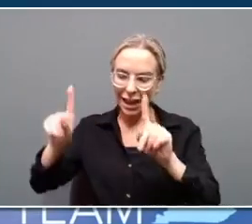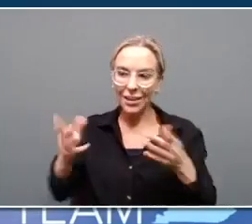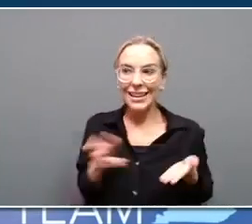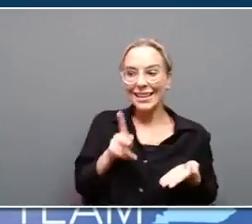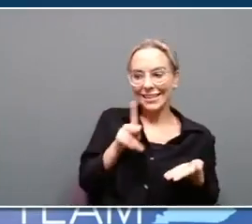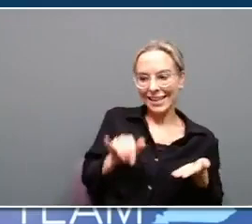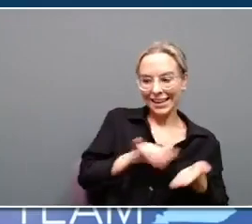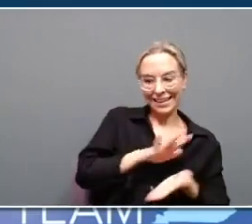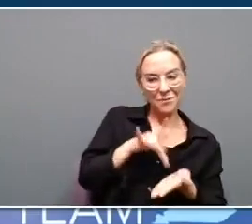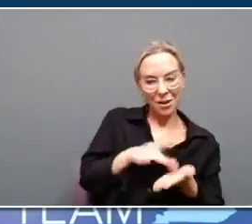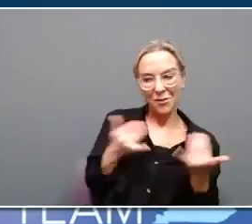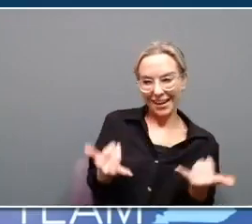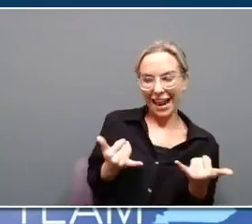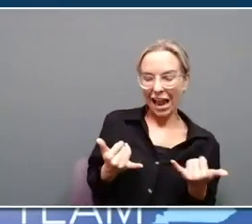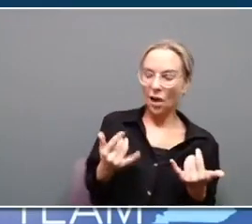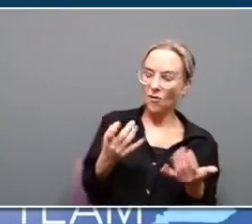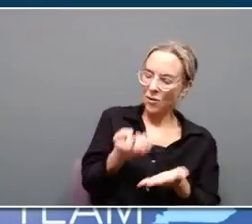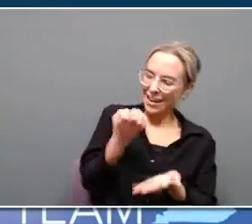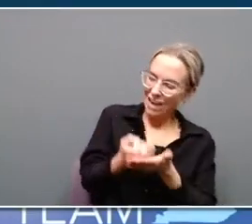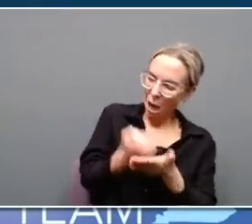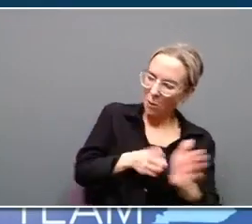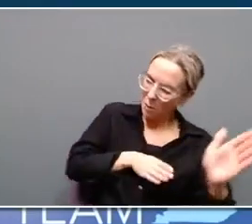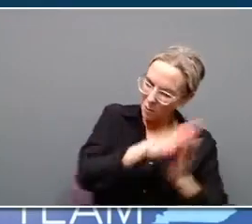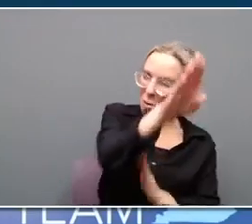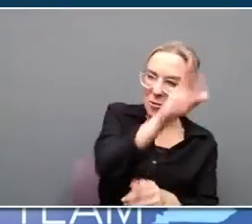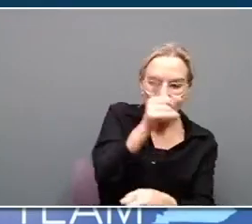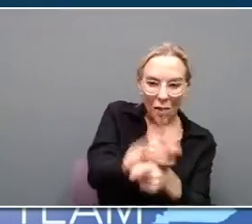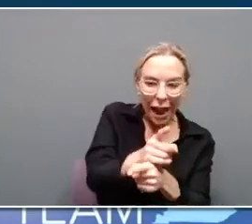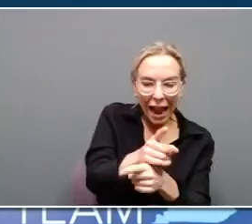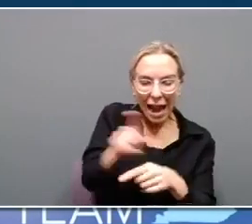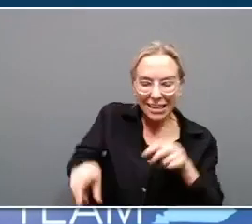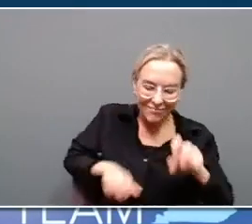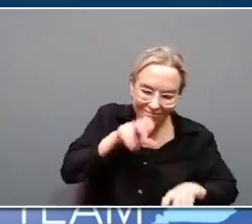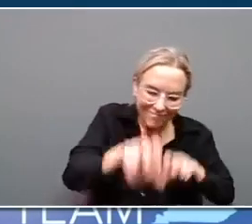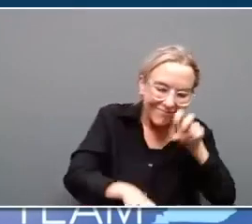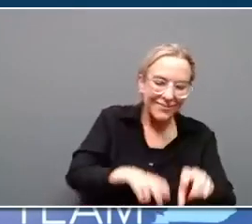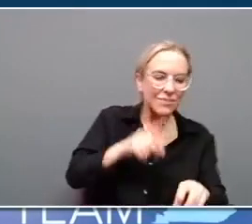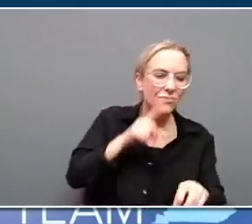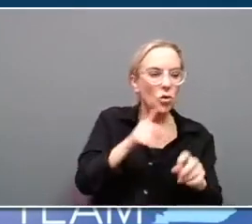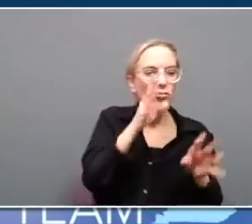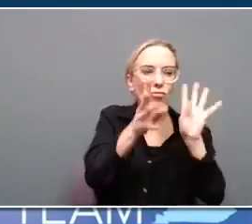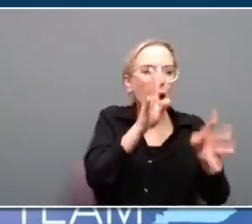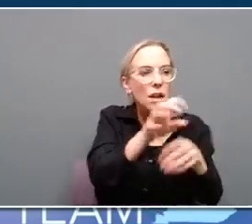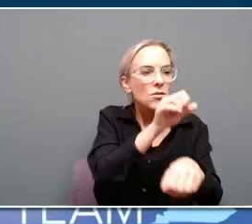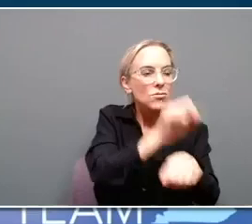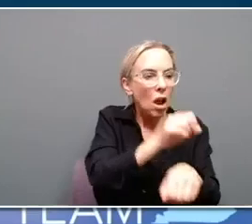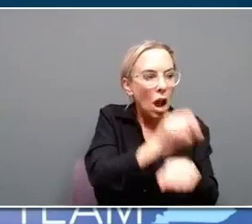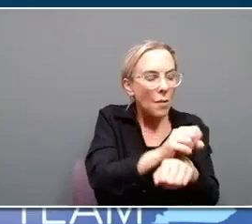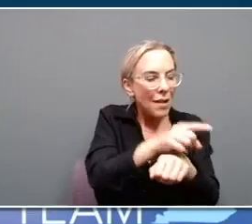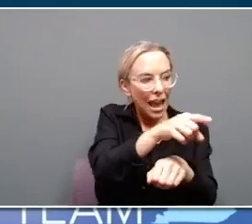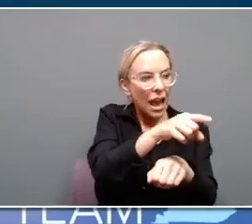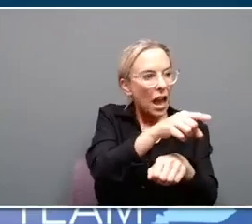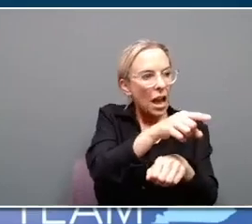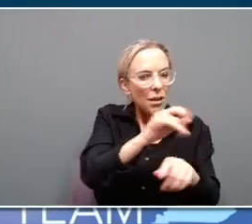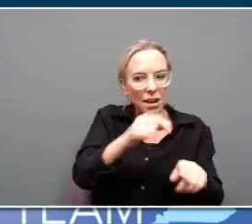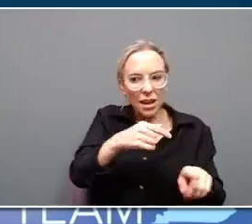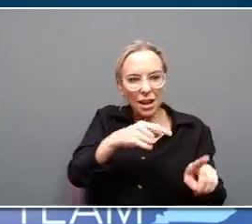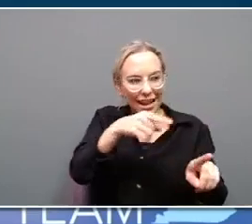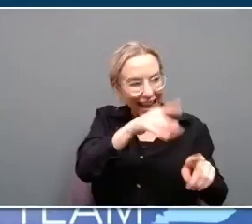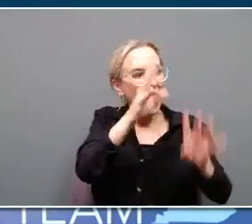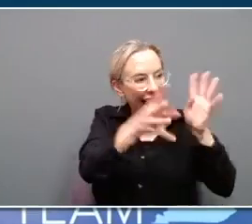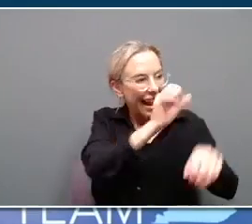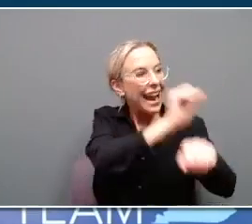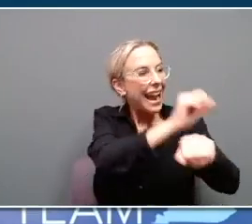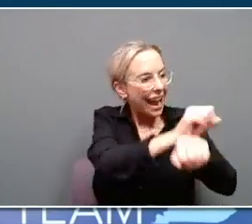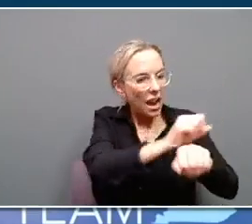historic economic boom. But all of that investment and job creation won't matter if we fail to make sure that we